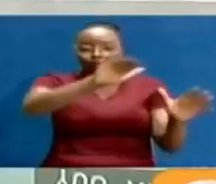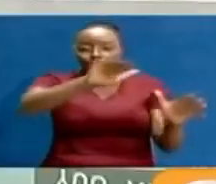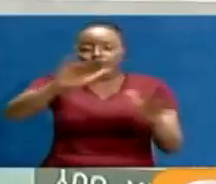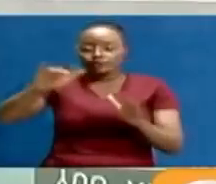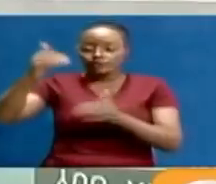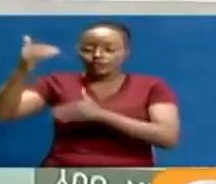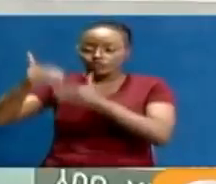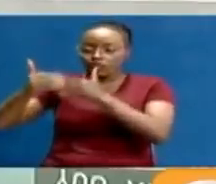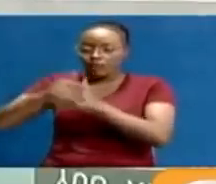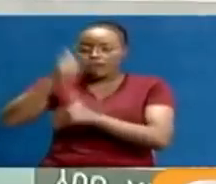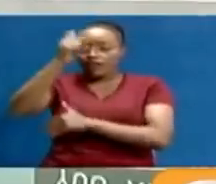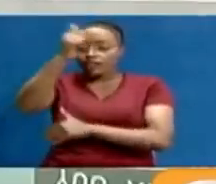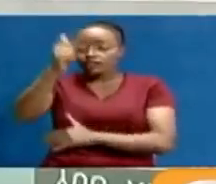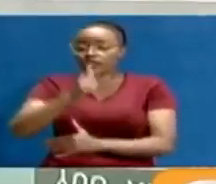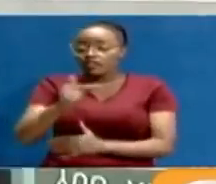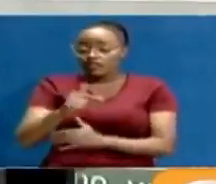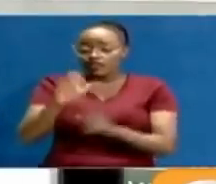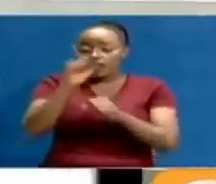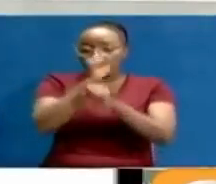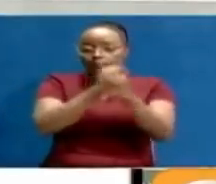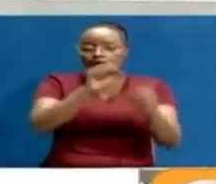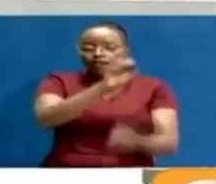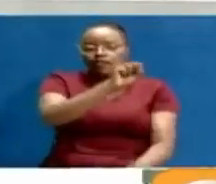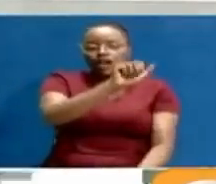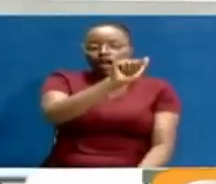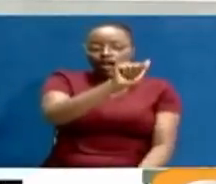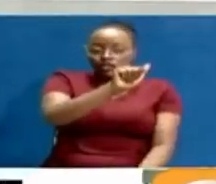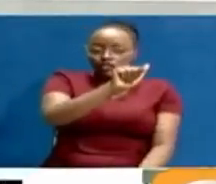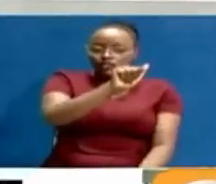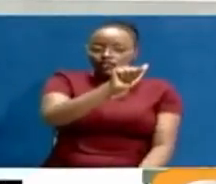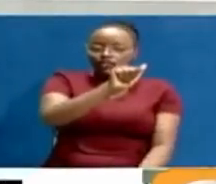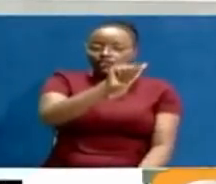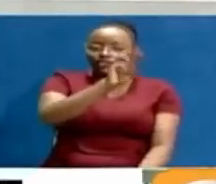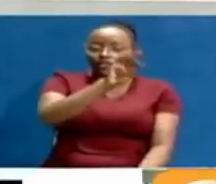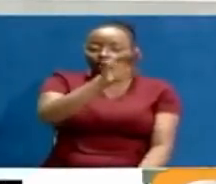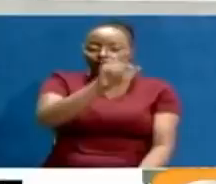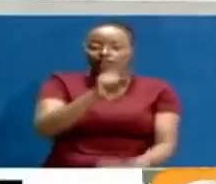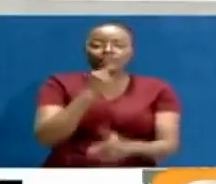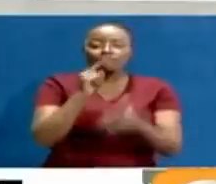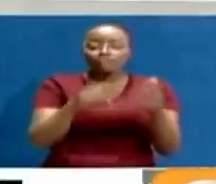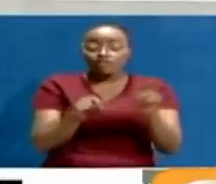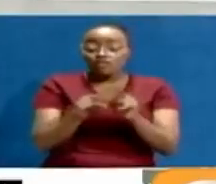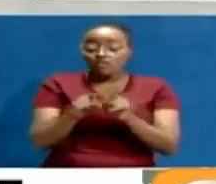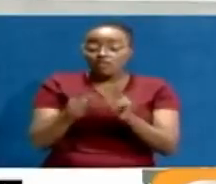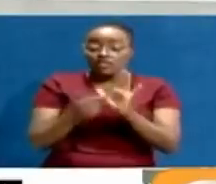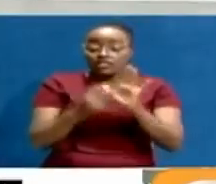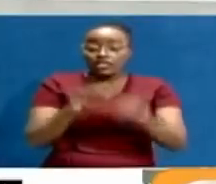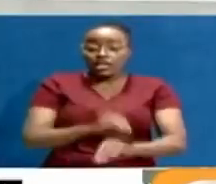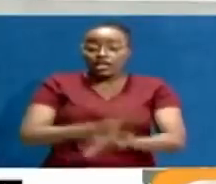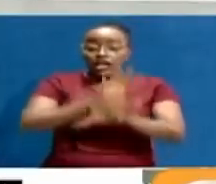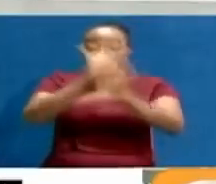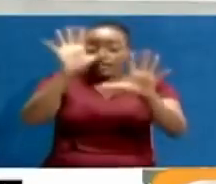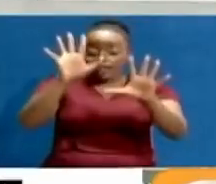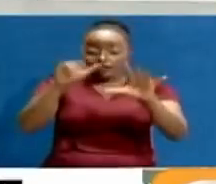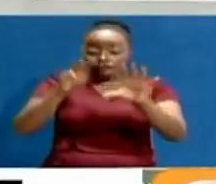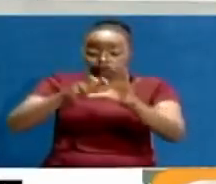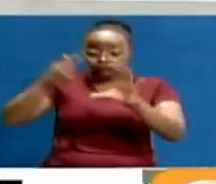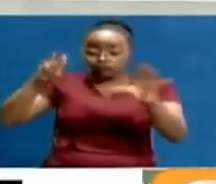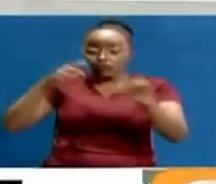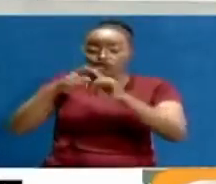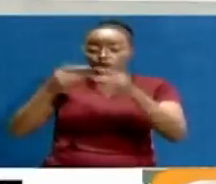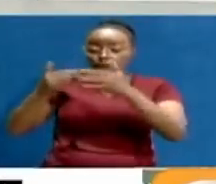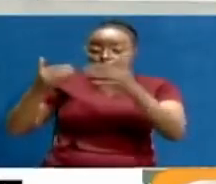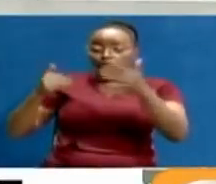Now on to neighboring Tanzania, where President Suluhu Hassan is signaling in the early stages of her presidency a clear departure from